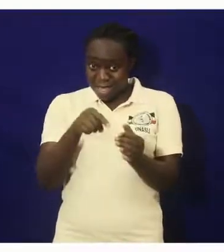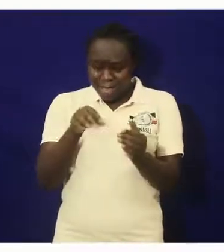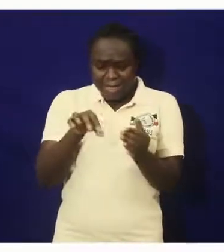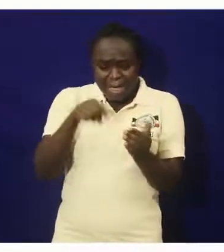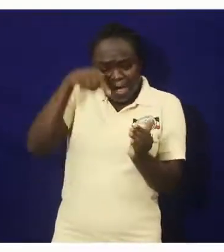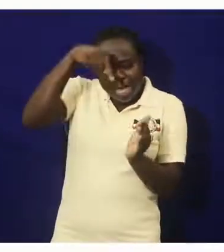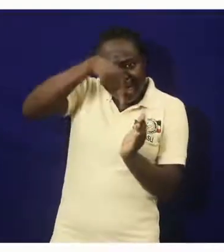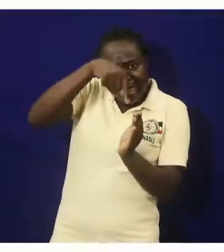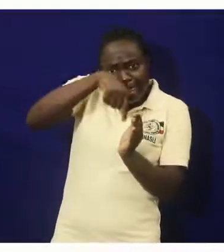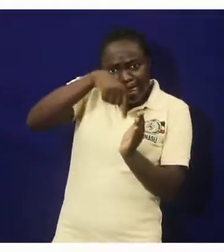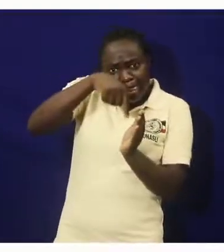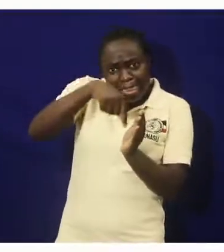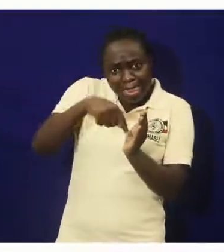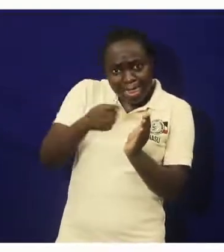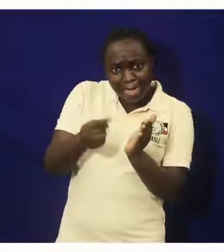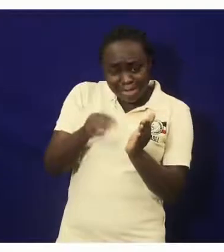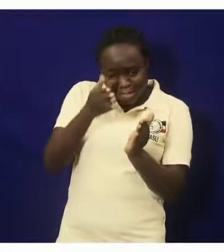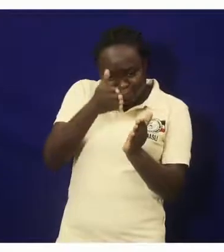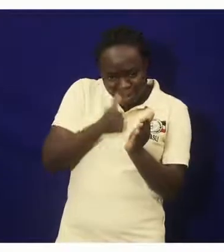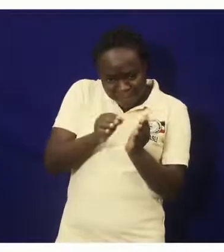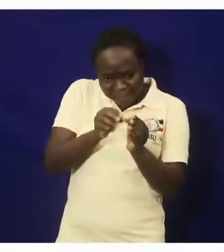ovary of the flower,